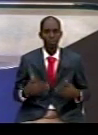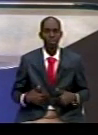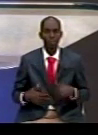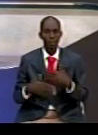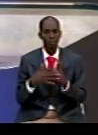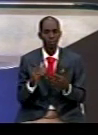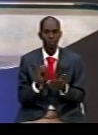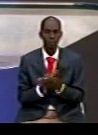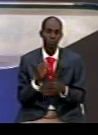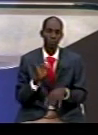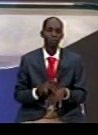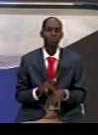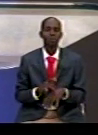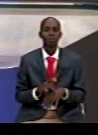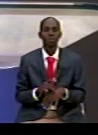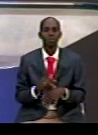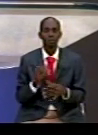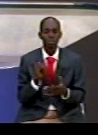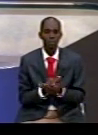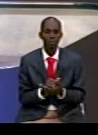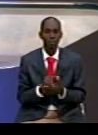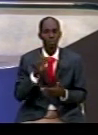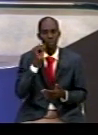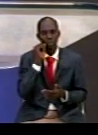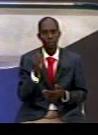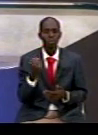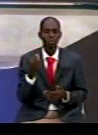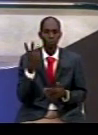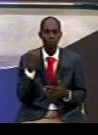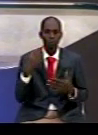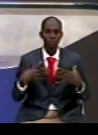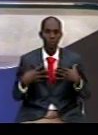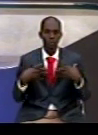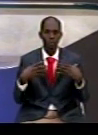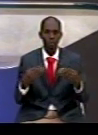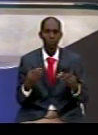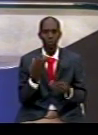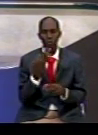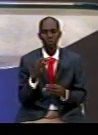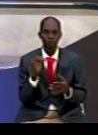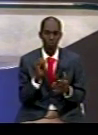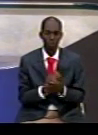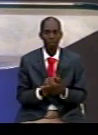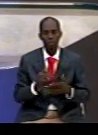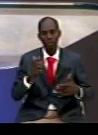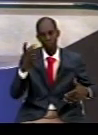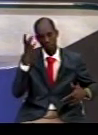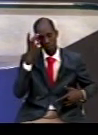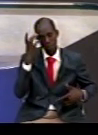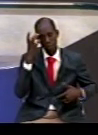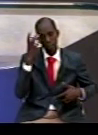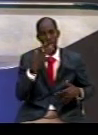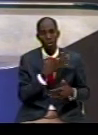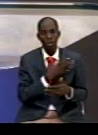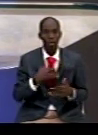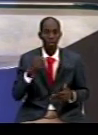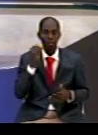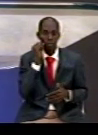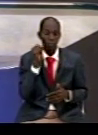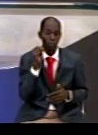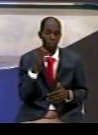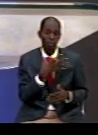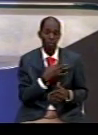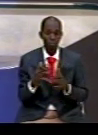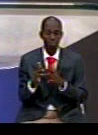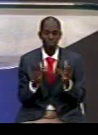after that touch, that she was healed of that plague. And Jesus,